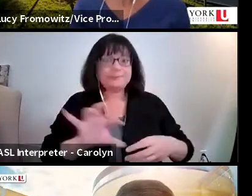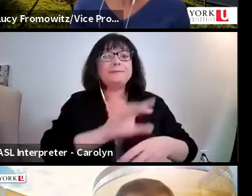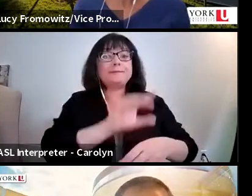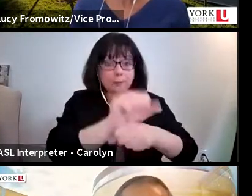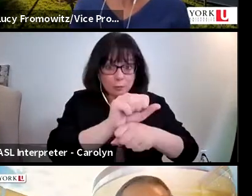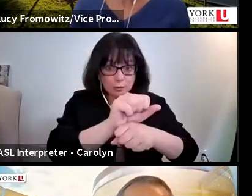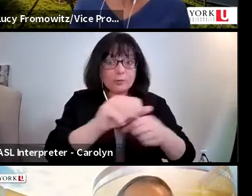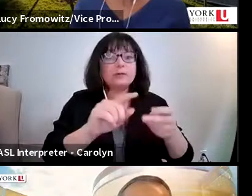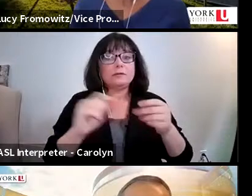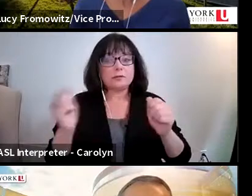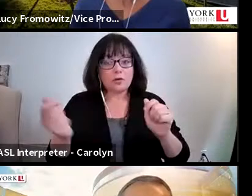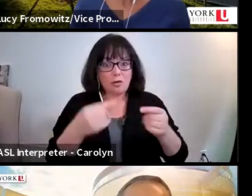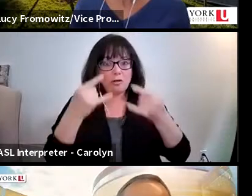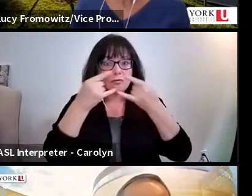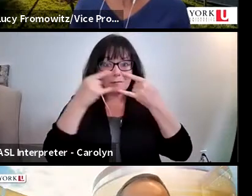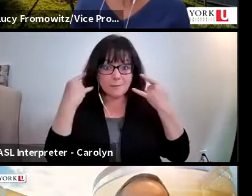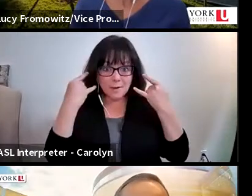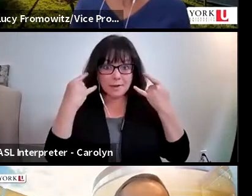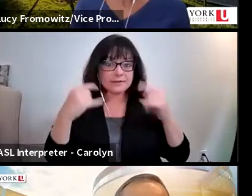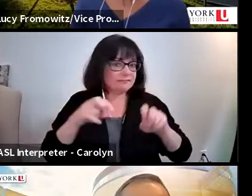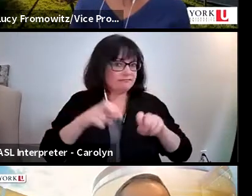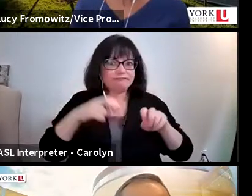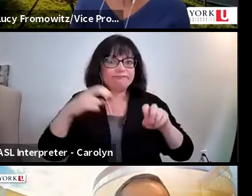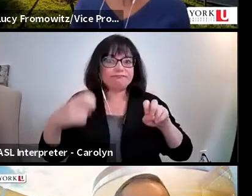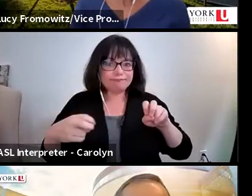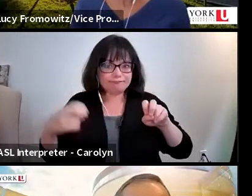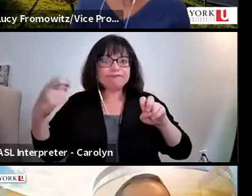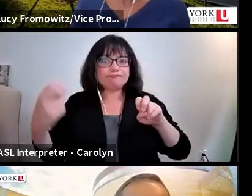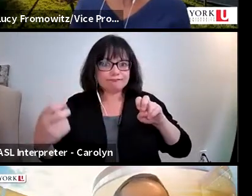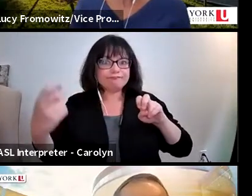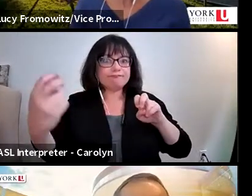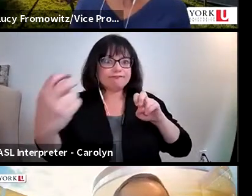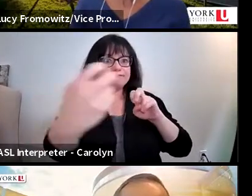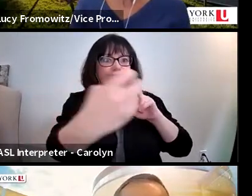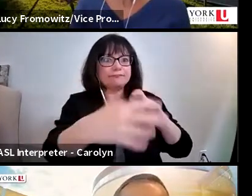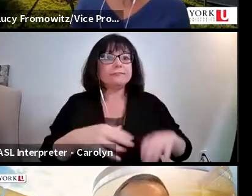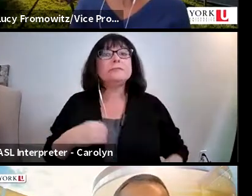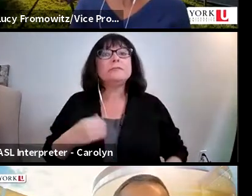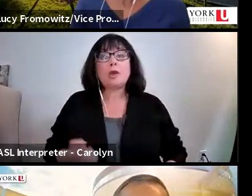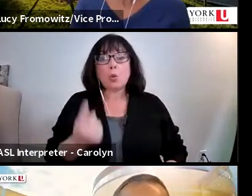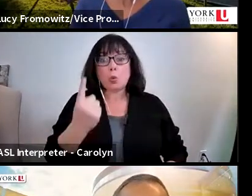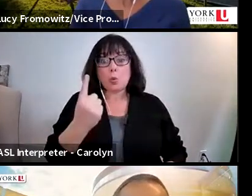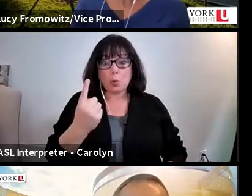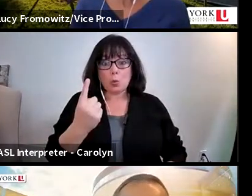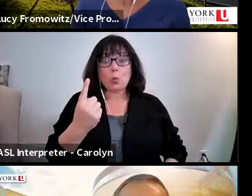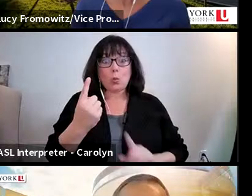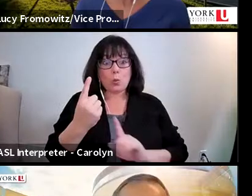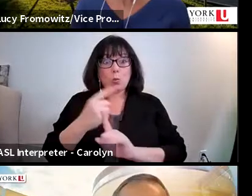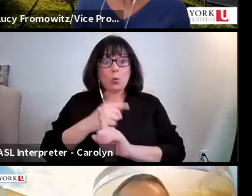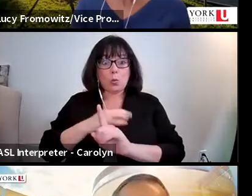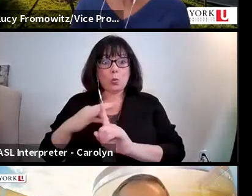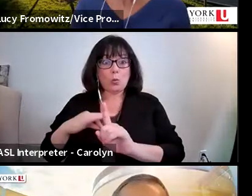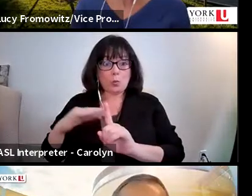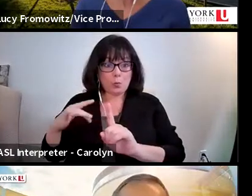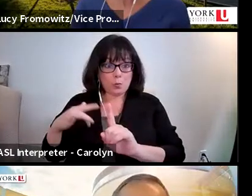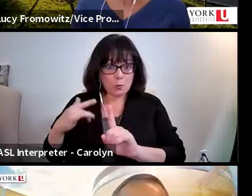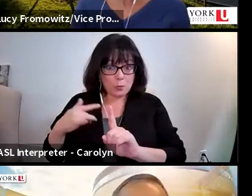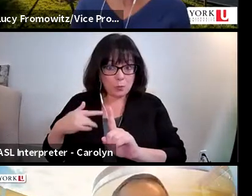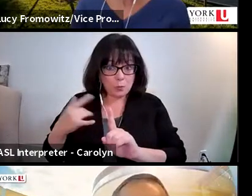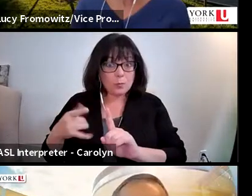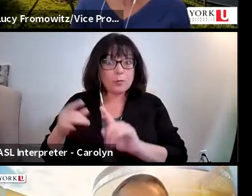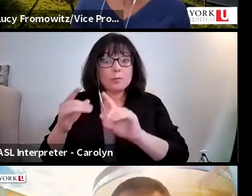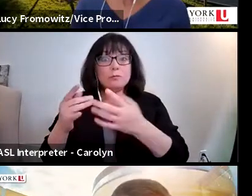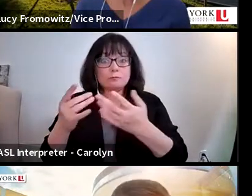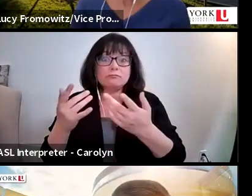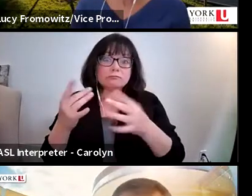we did all the social distancing. One colleague felt it was important to call in, and so we arranged the